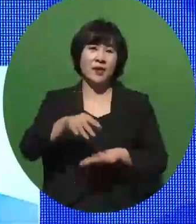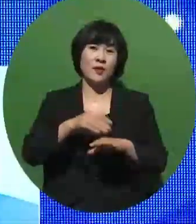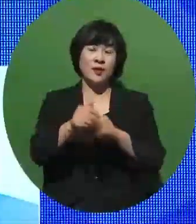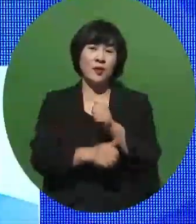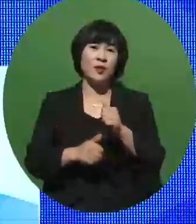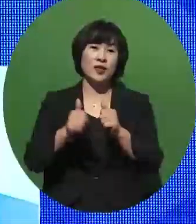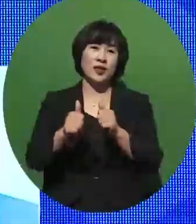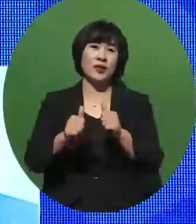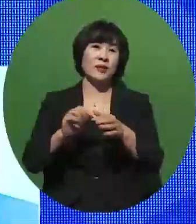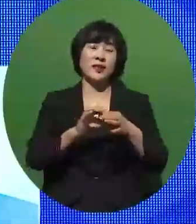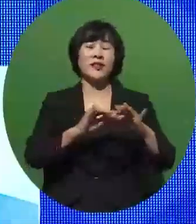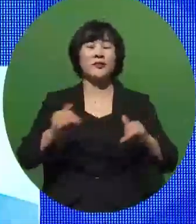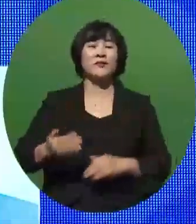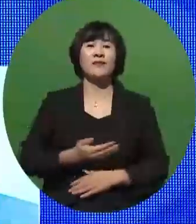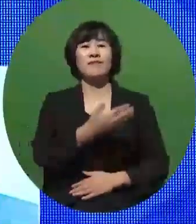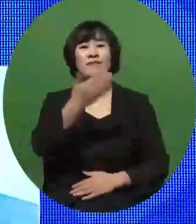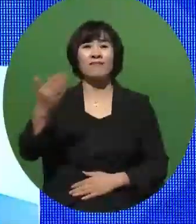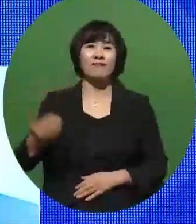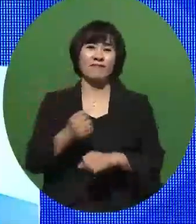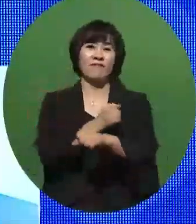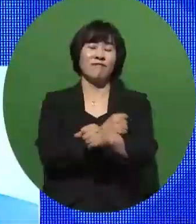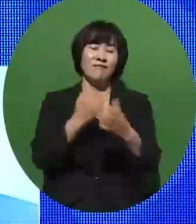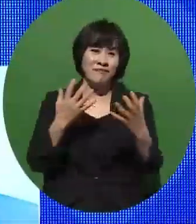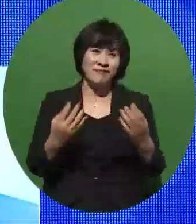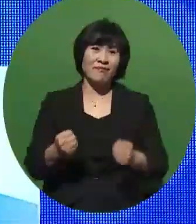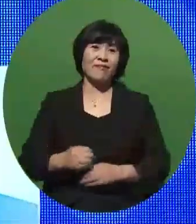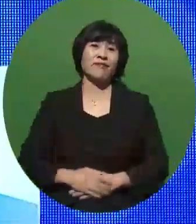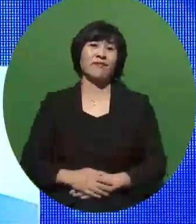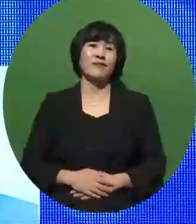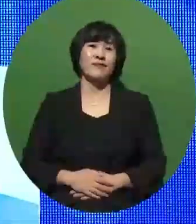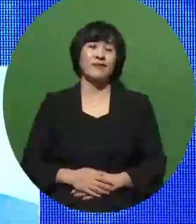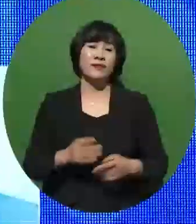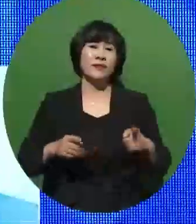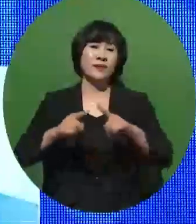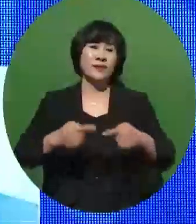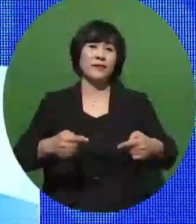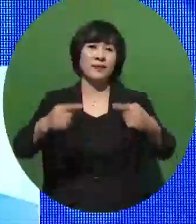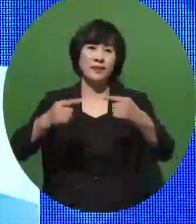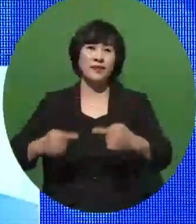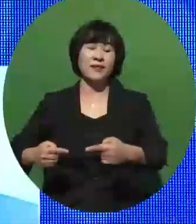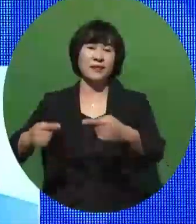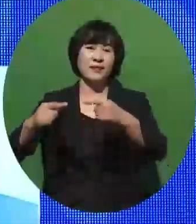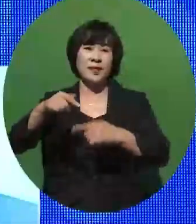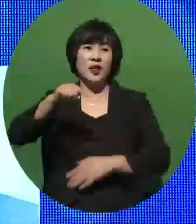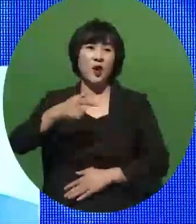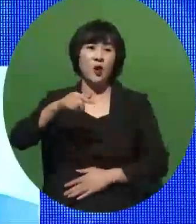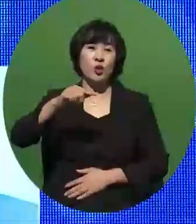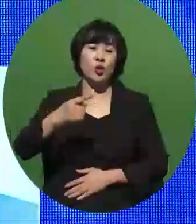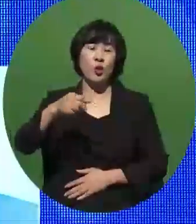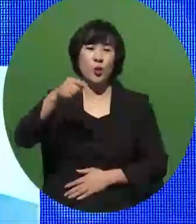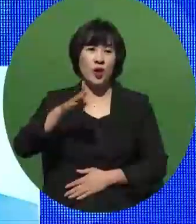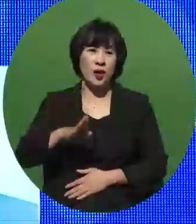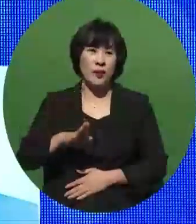organizing committee chairman, Mr. Kim Sung-jae, and also Mr. Baek Hak-soon, the executive committee chairman, as well as other